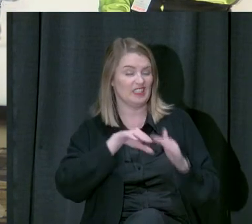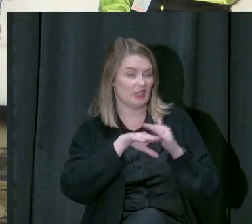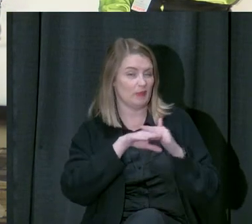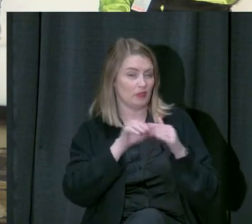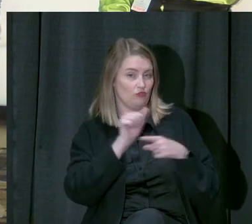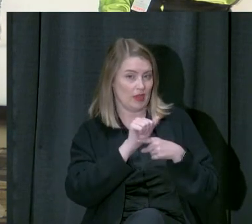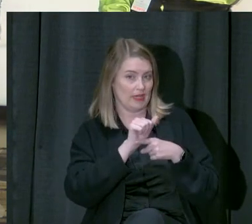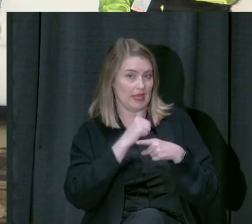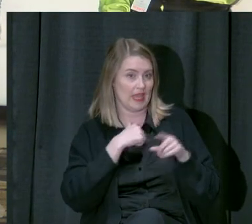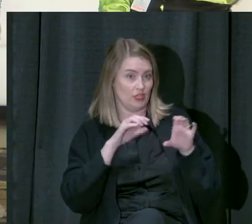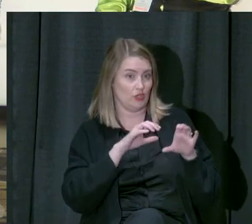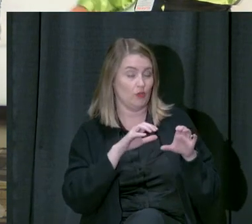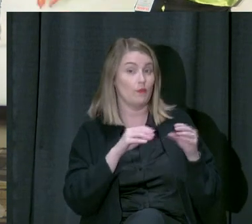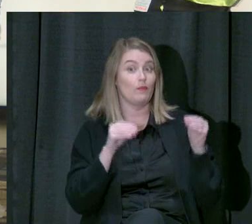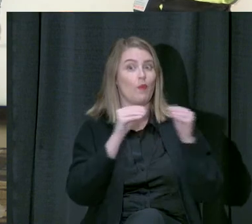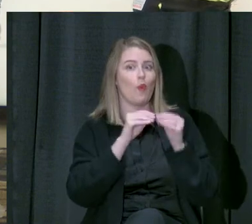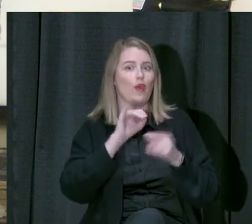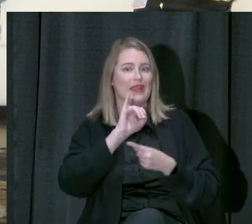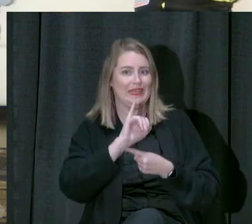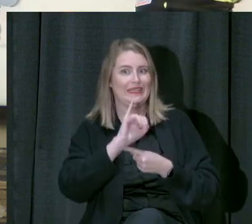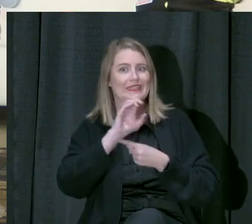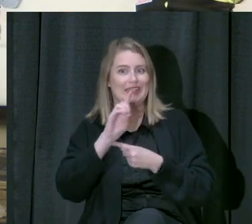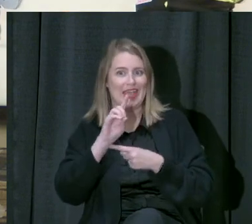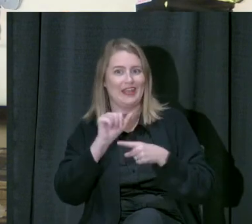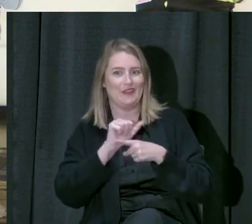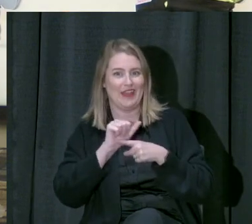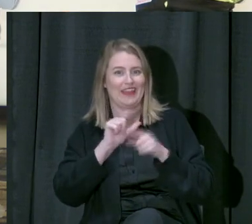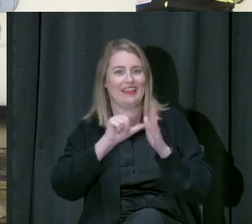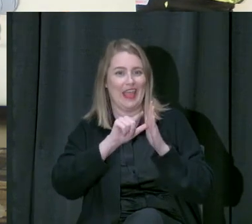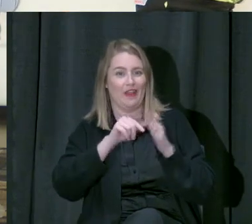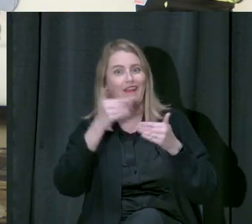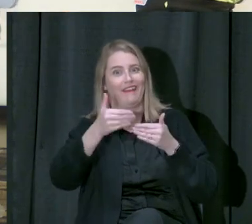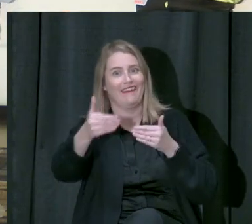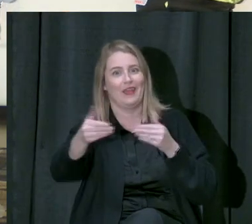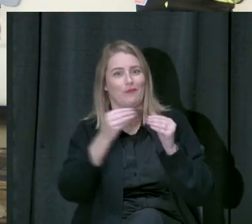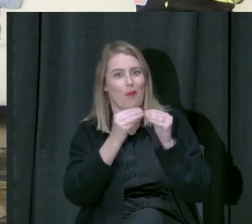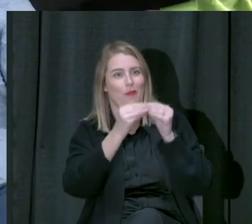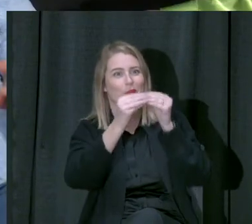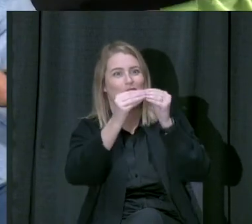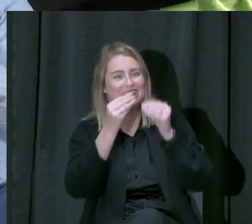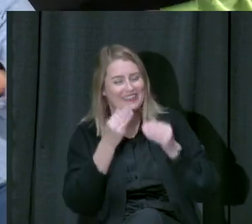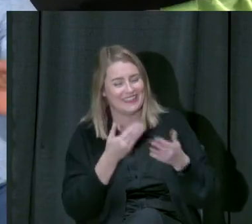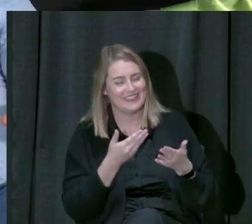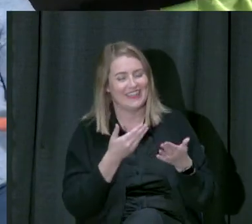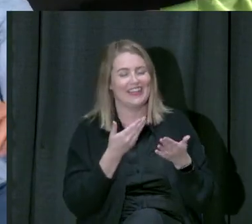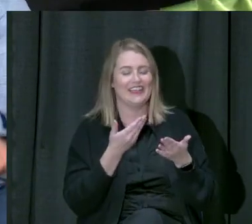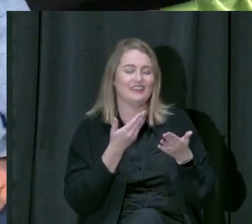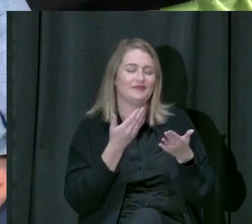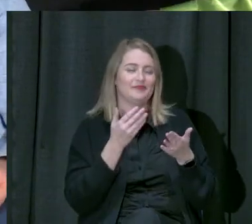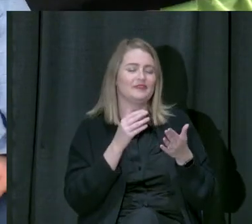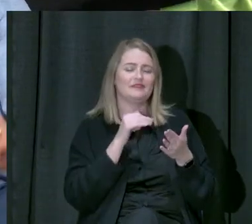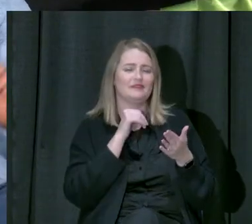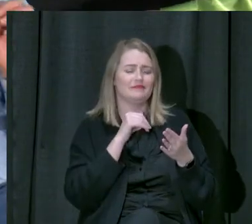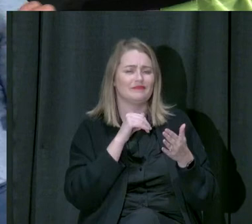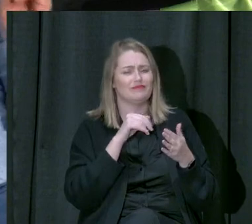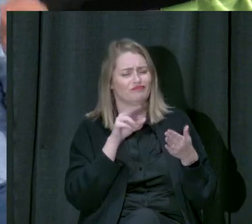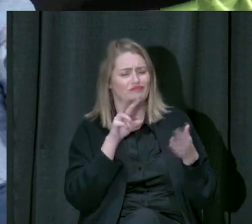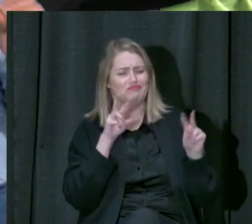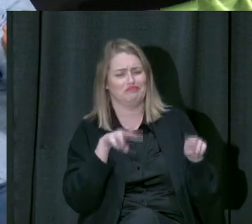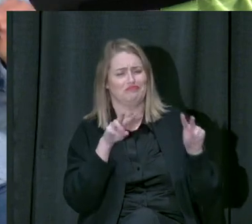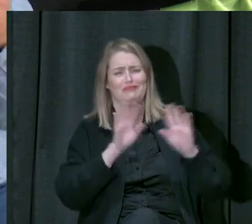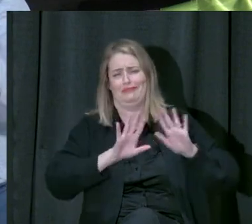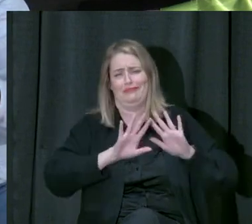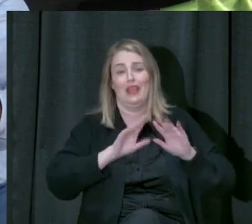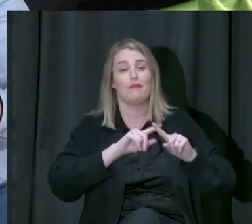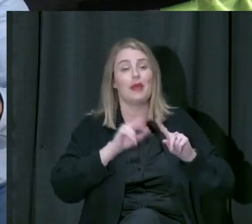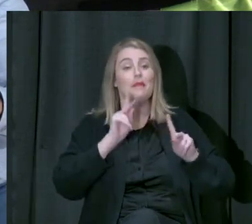to more InDesign training. Because again, and this is, I mean no disrespect to anybody, but people think